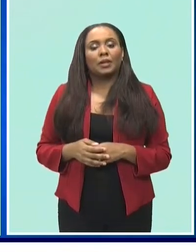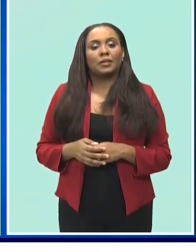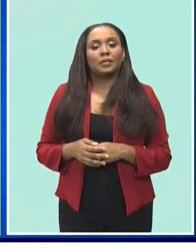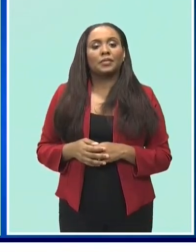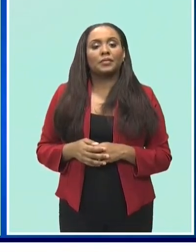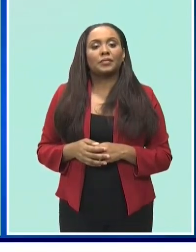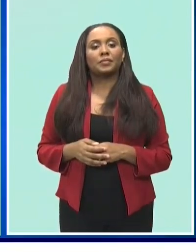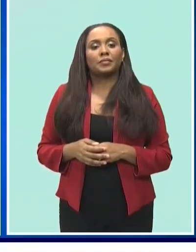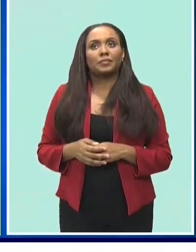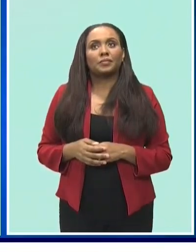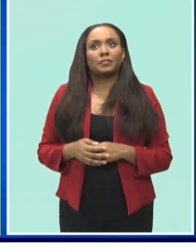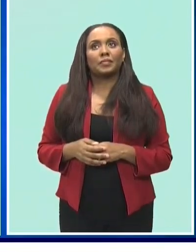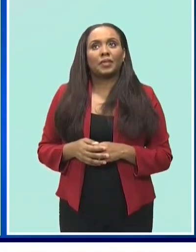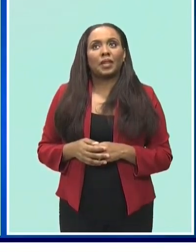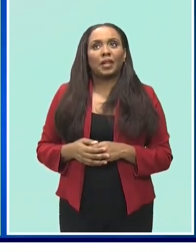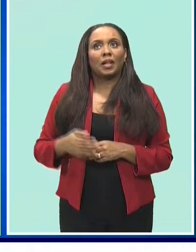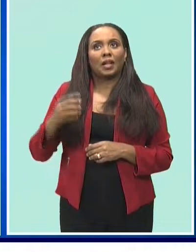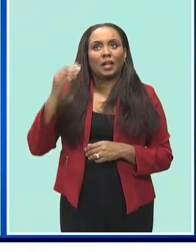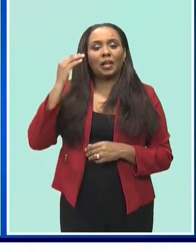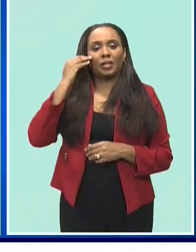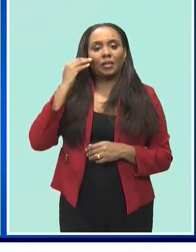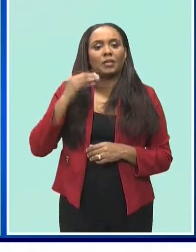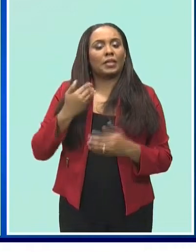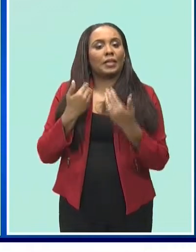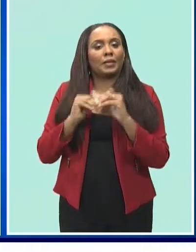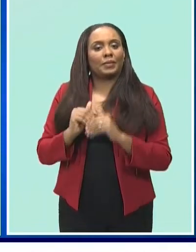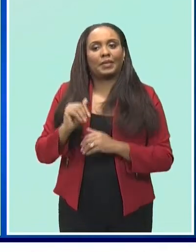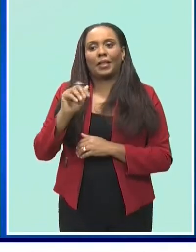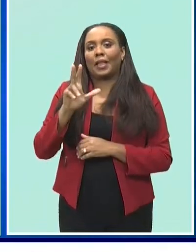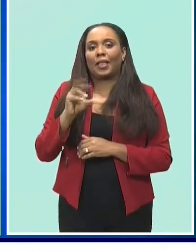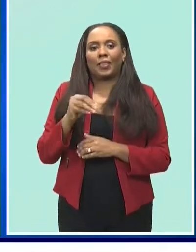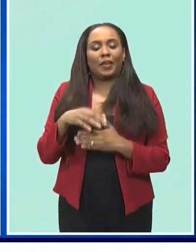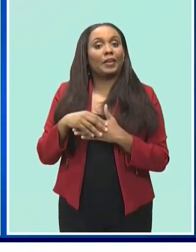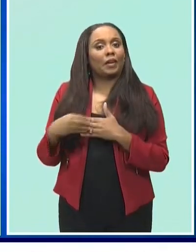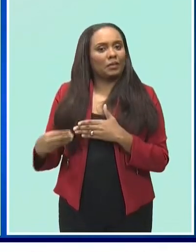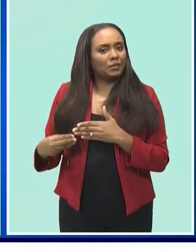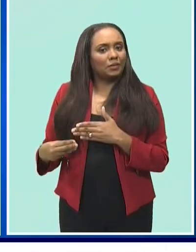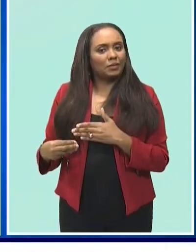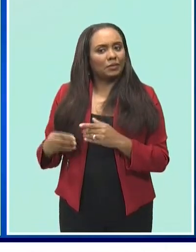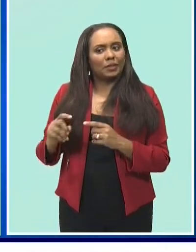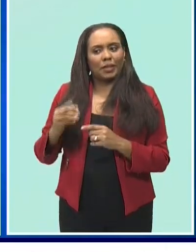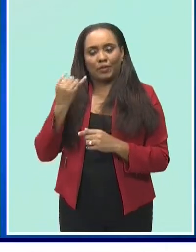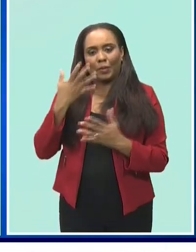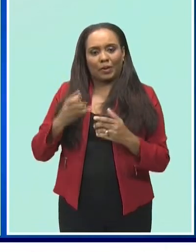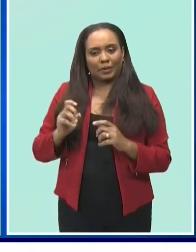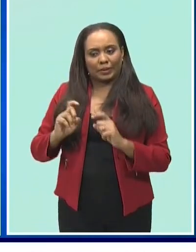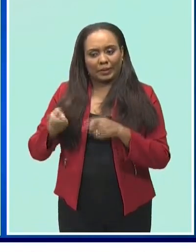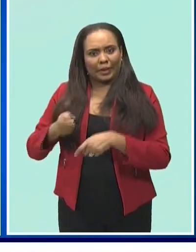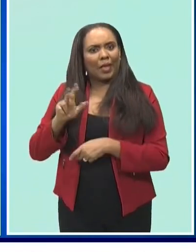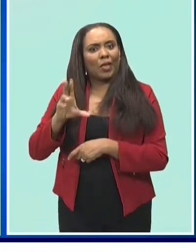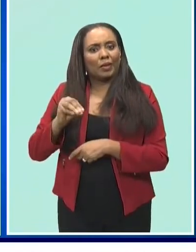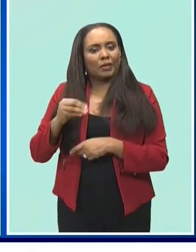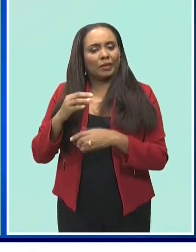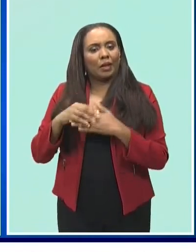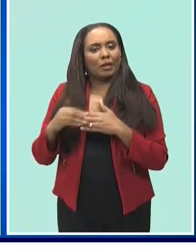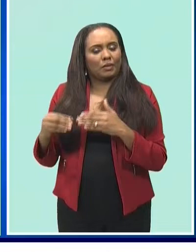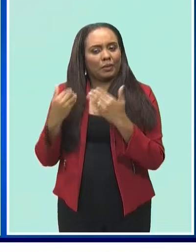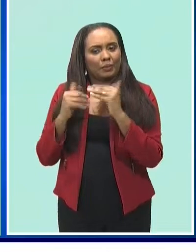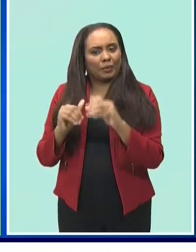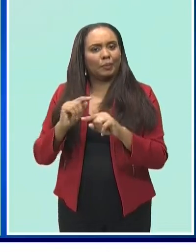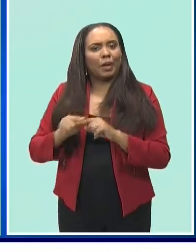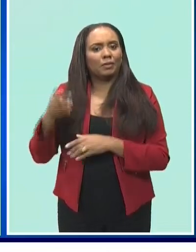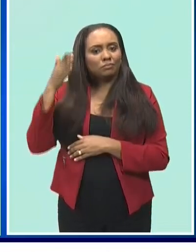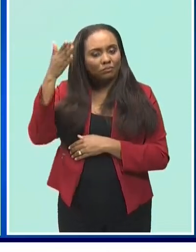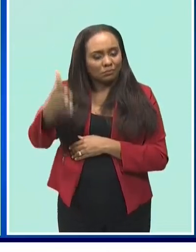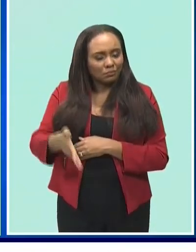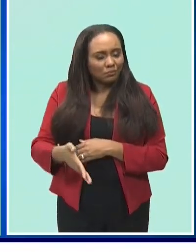to, I think, $30 or something like that. I can't remember the total, but it's very small. So I am saying that going forward,